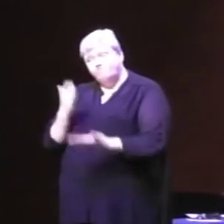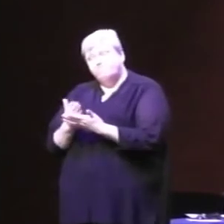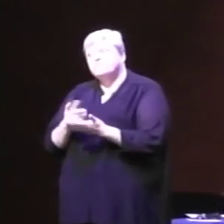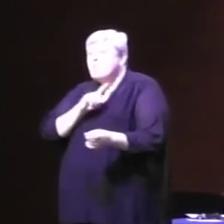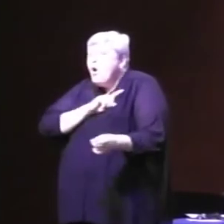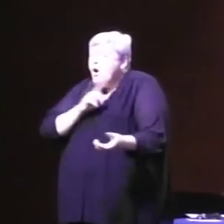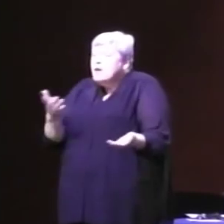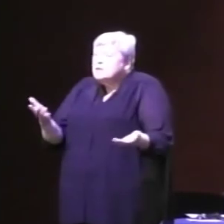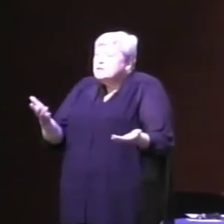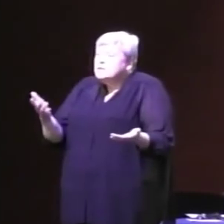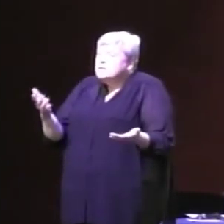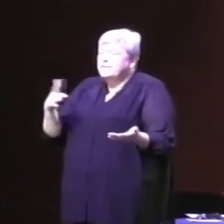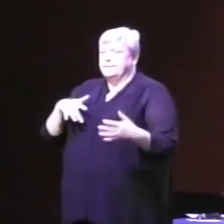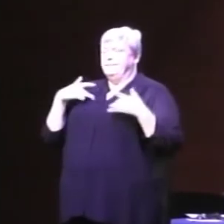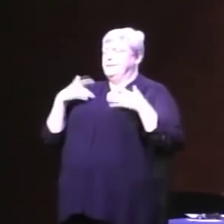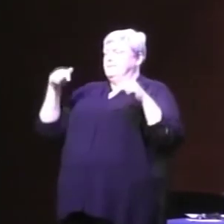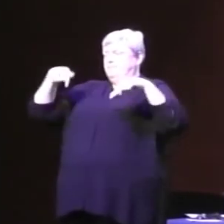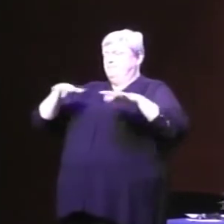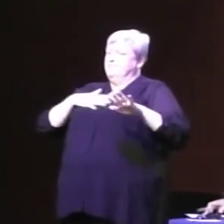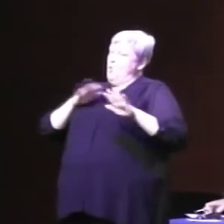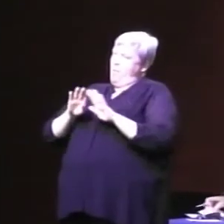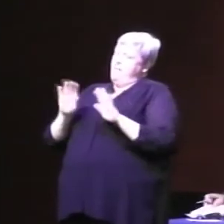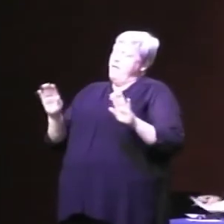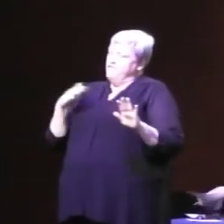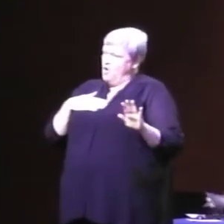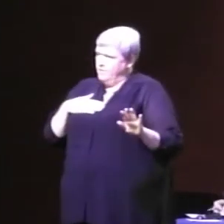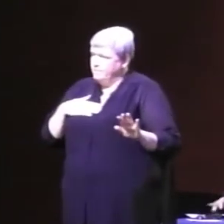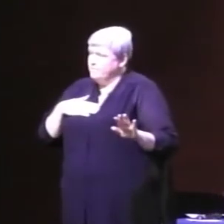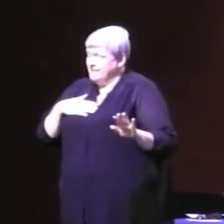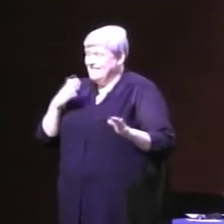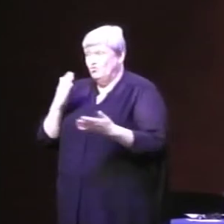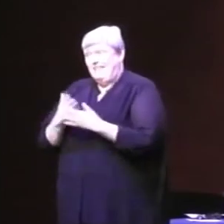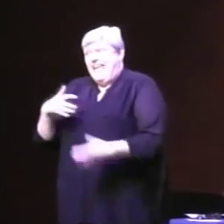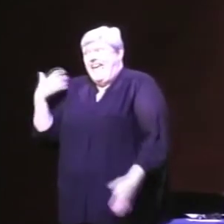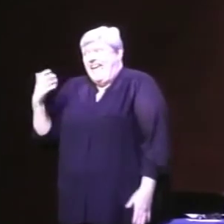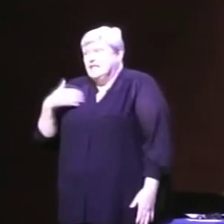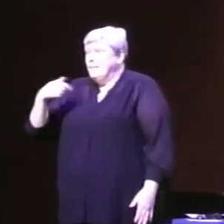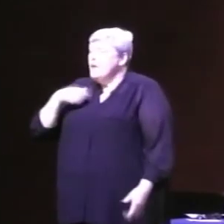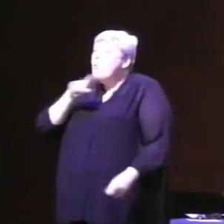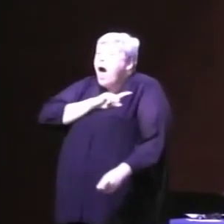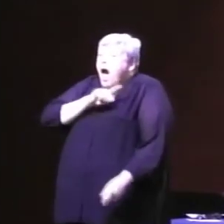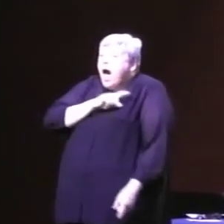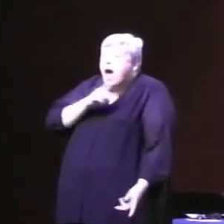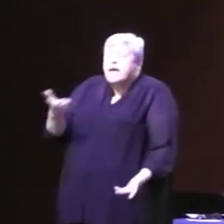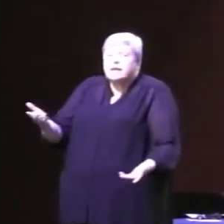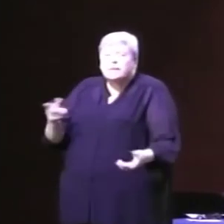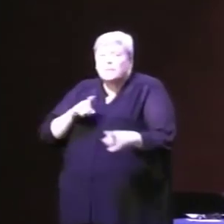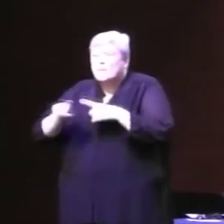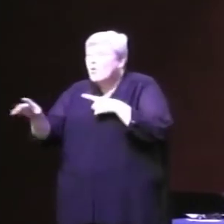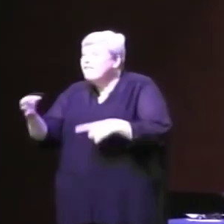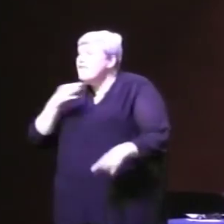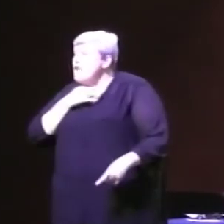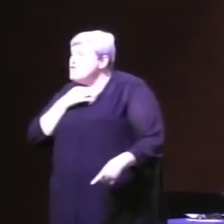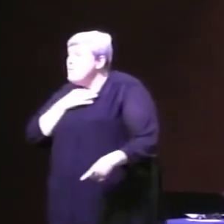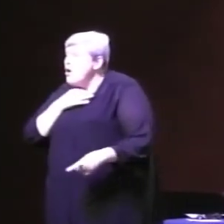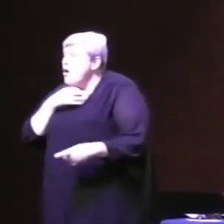because I'm in the position I'm in and I'm on this platform, I'm saying it really irritates me. Why is it the most vulnerable in